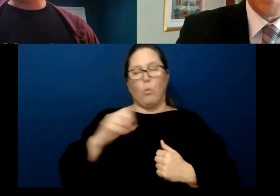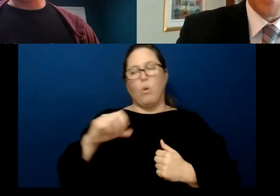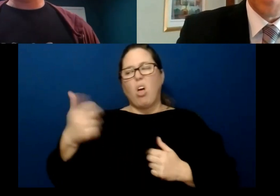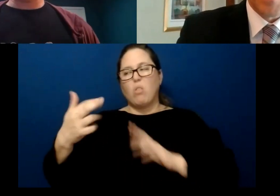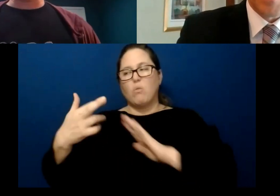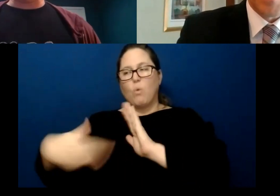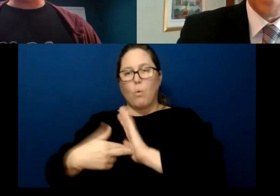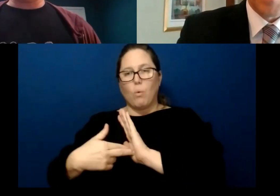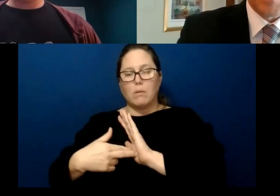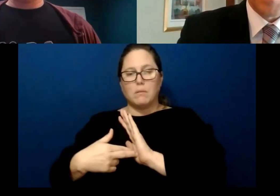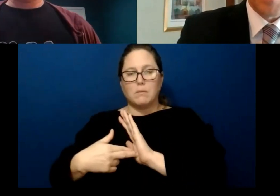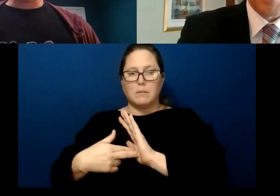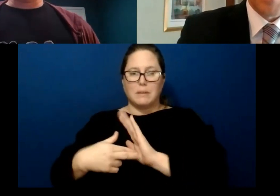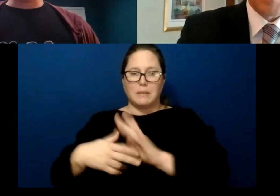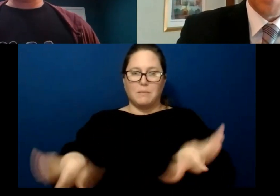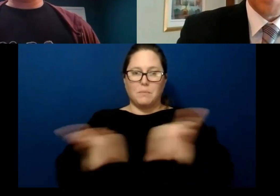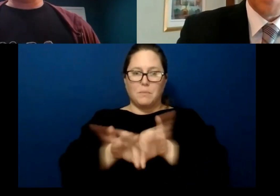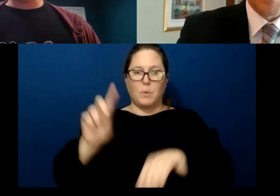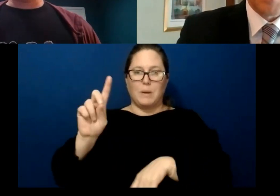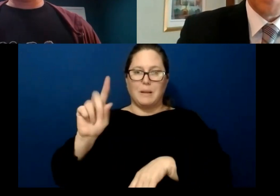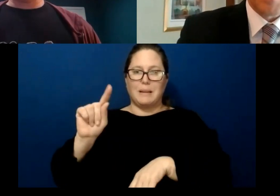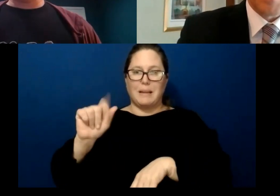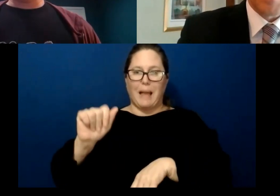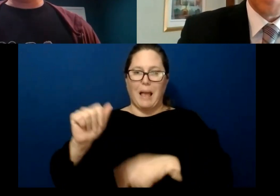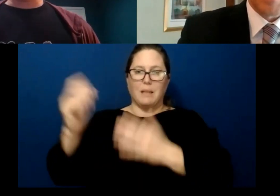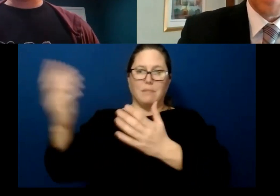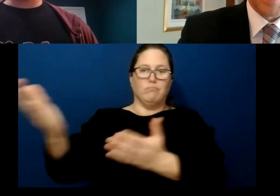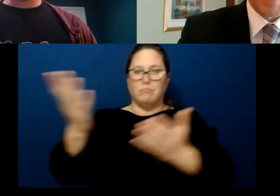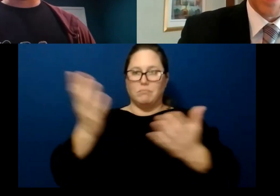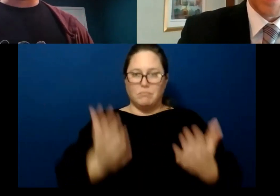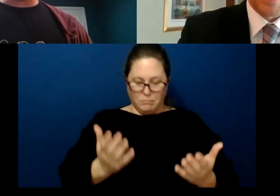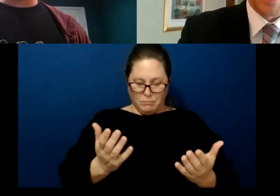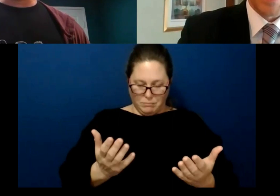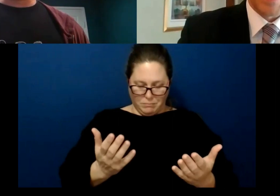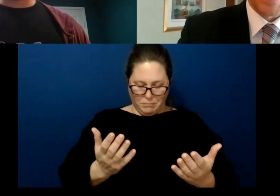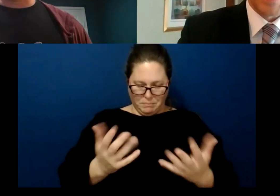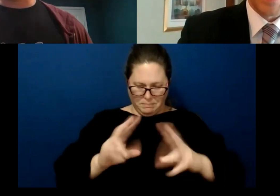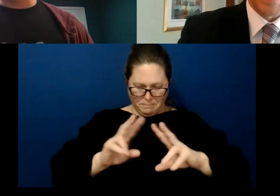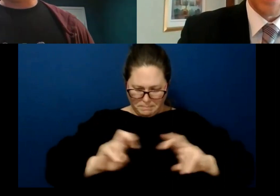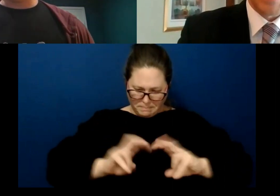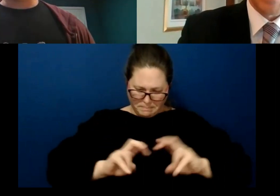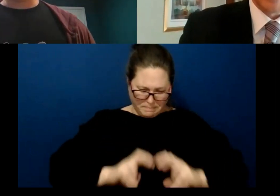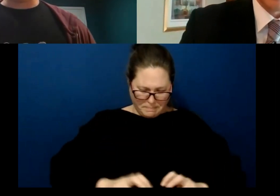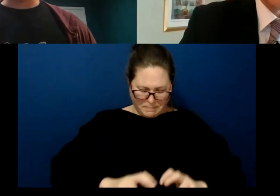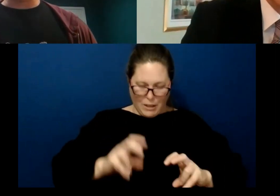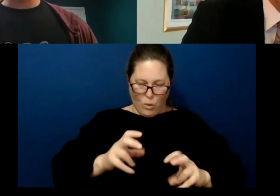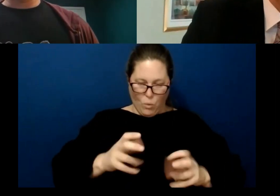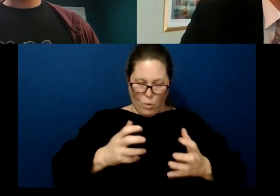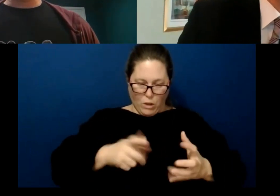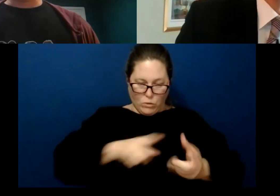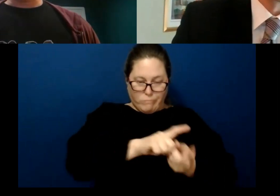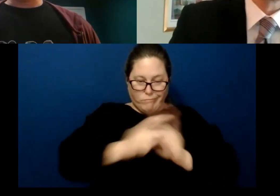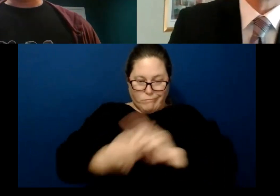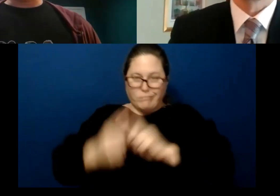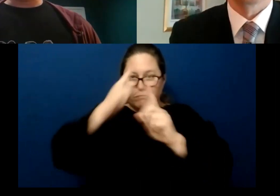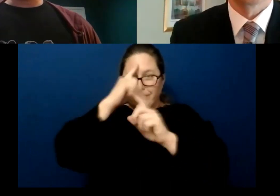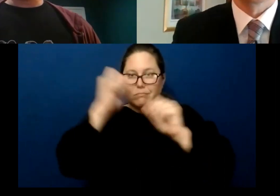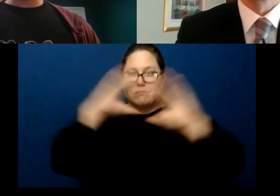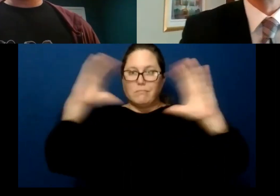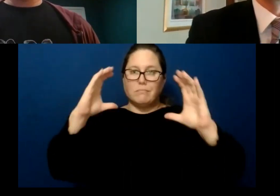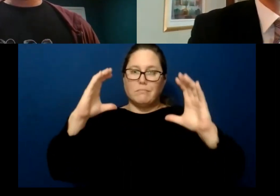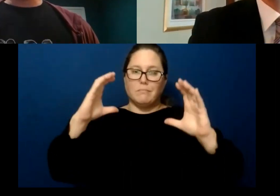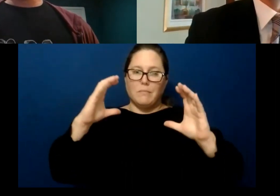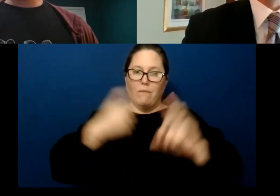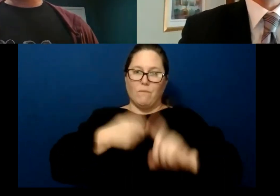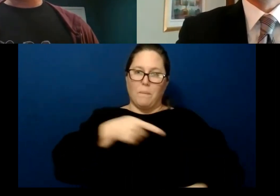just being able to look at data and kind of tell a story or a narrative from looking at the data. And I